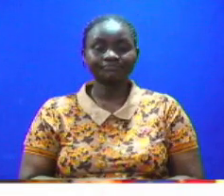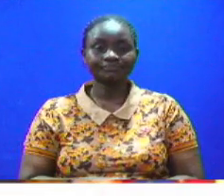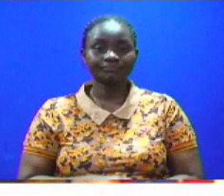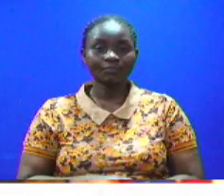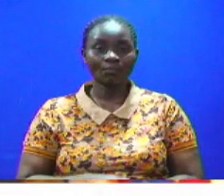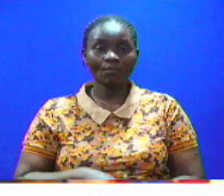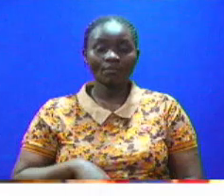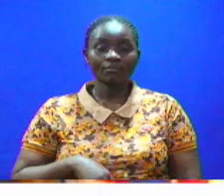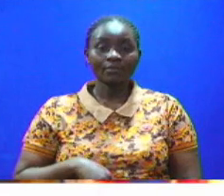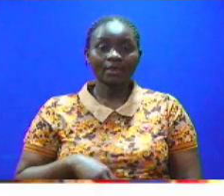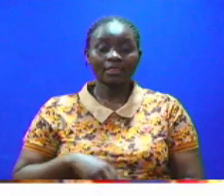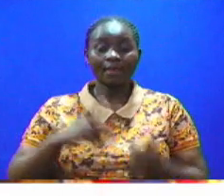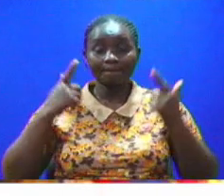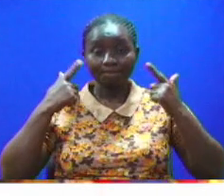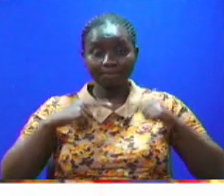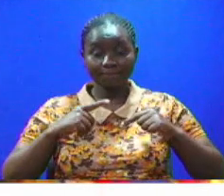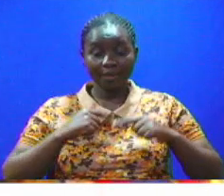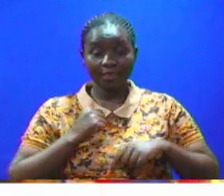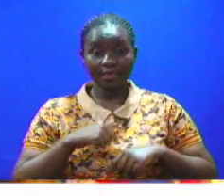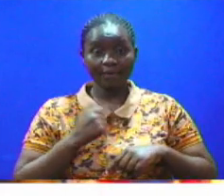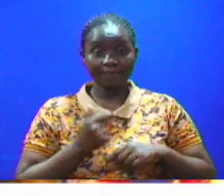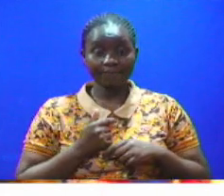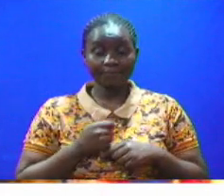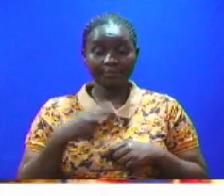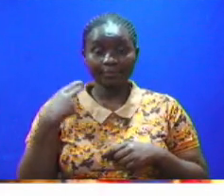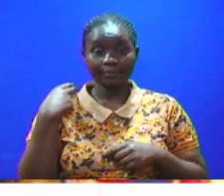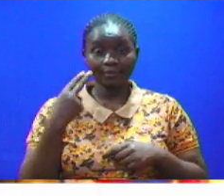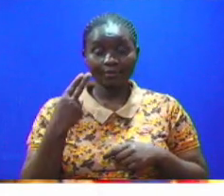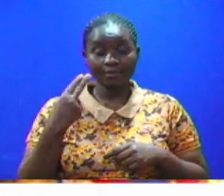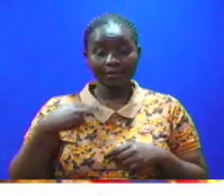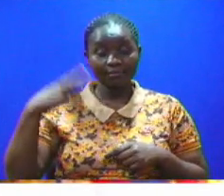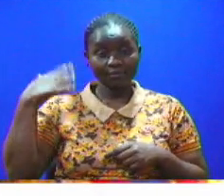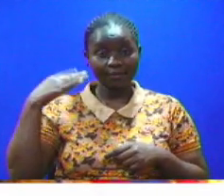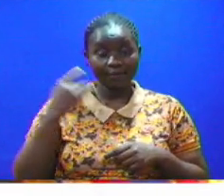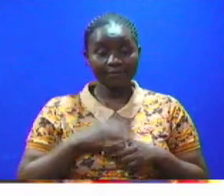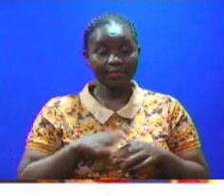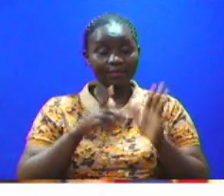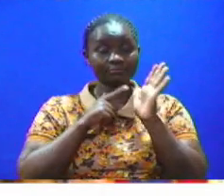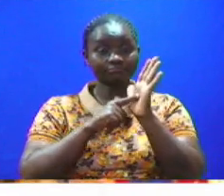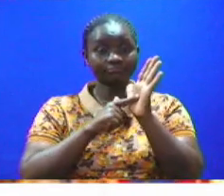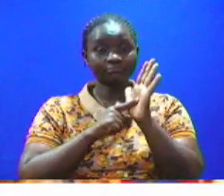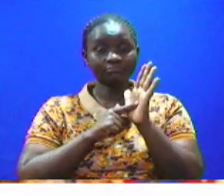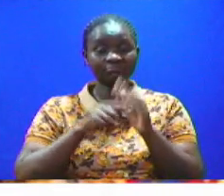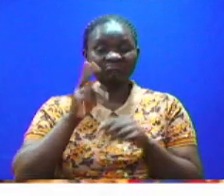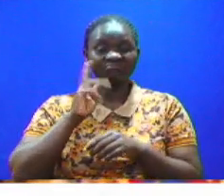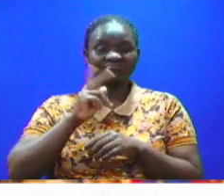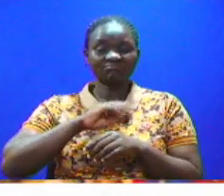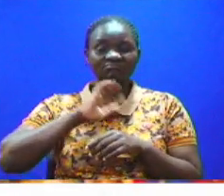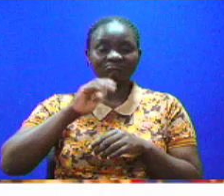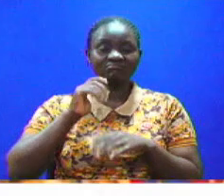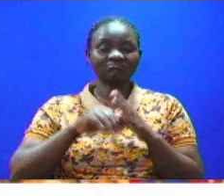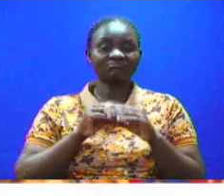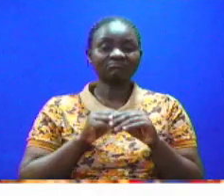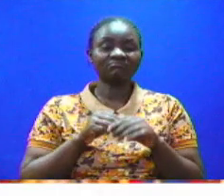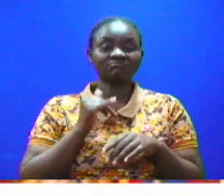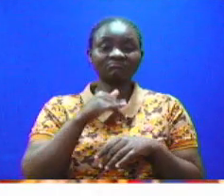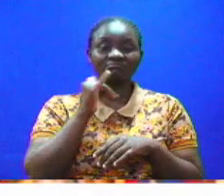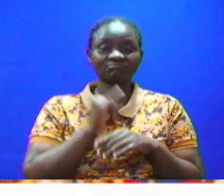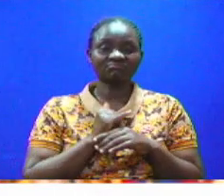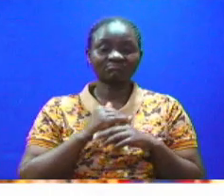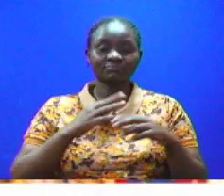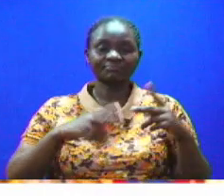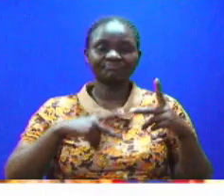we pronounced ourselves 2 weeks ago we had indicated that the Kisii County government is in the